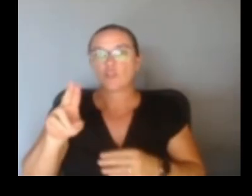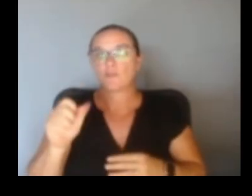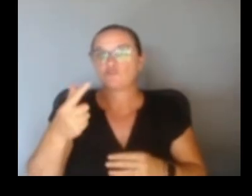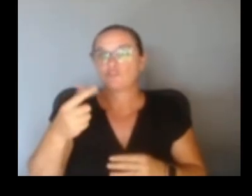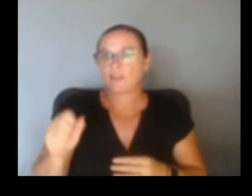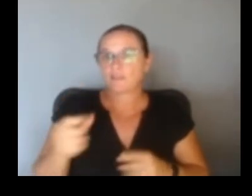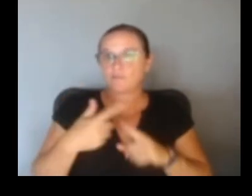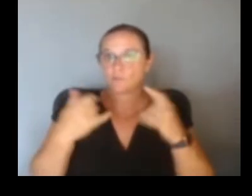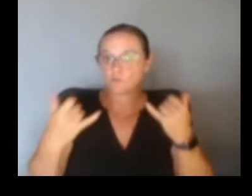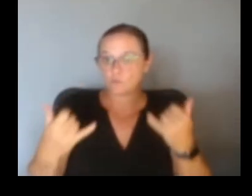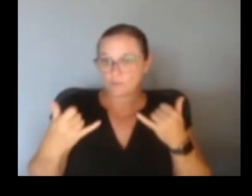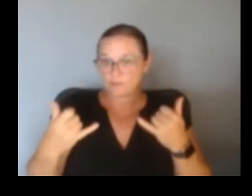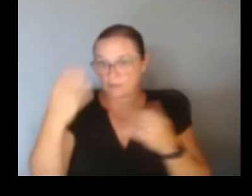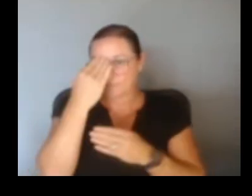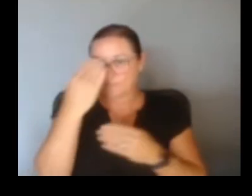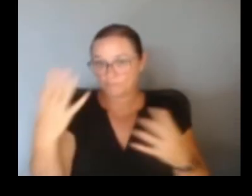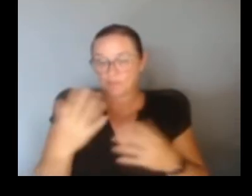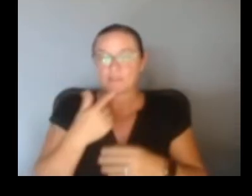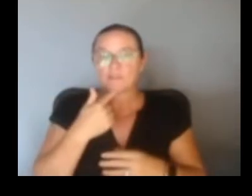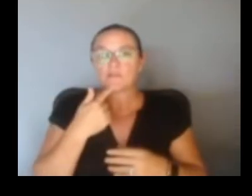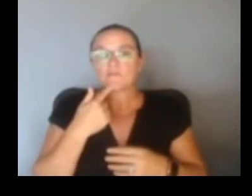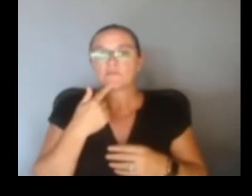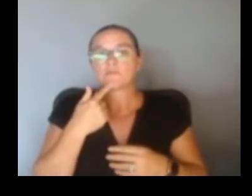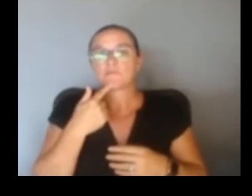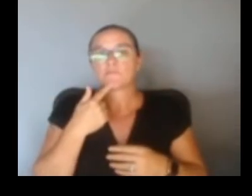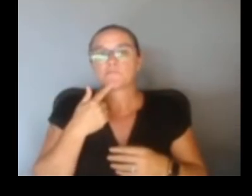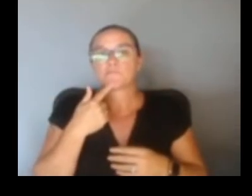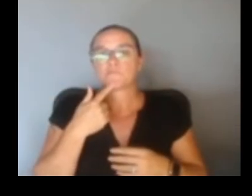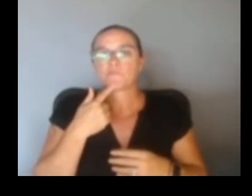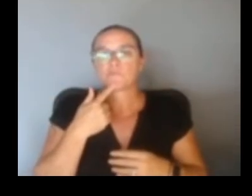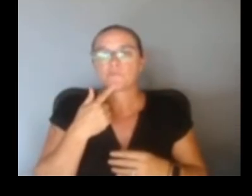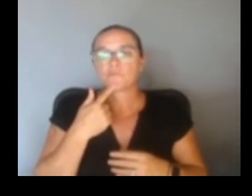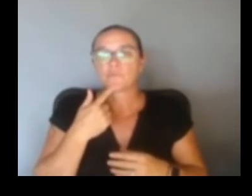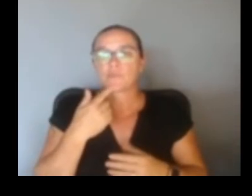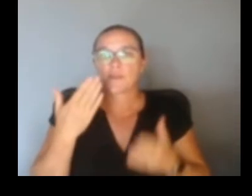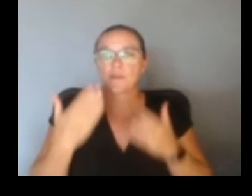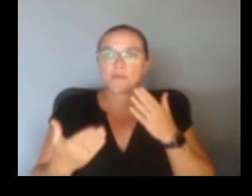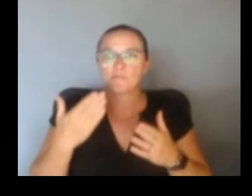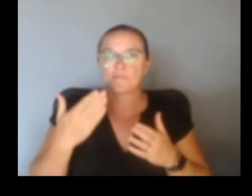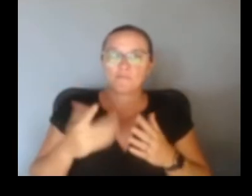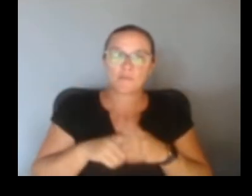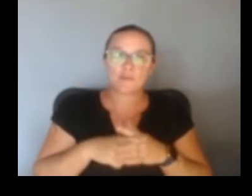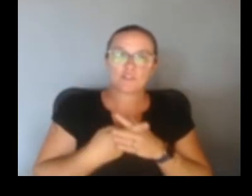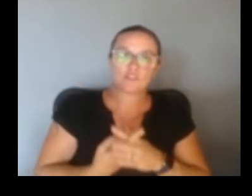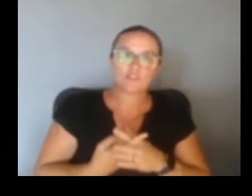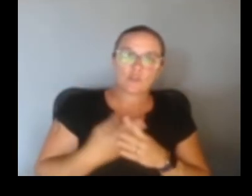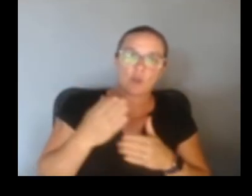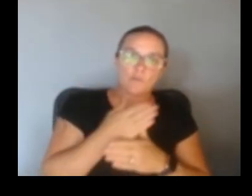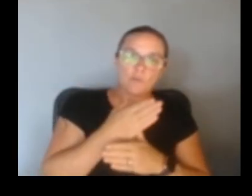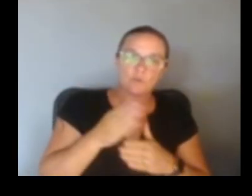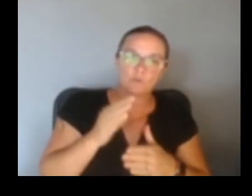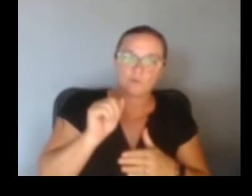today notes that fountains are likely to start between August 16th and 20th,